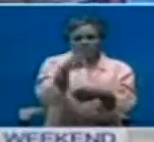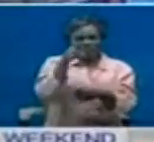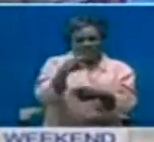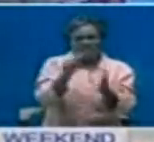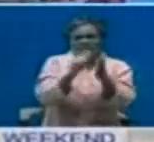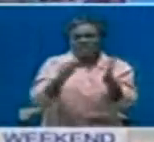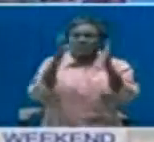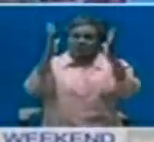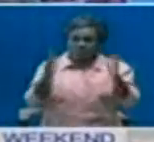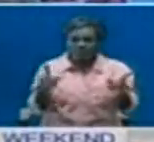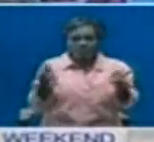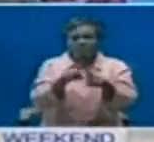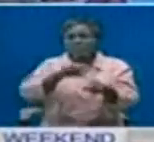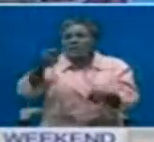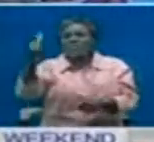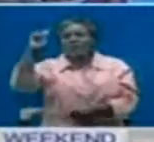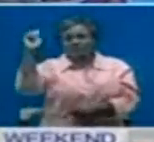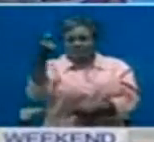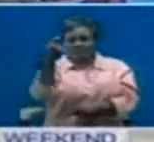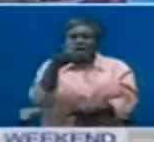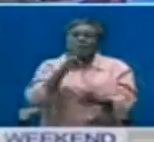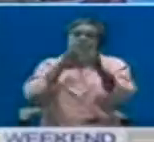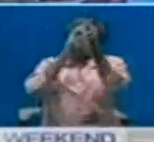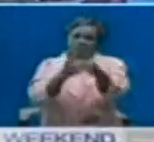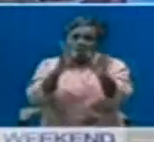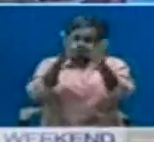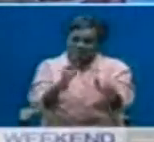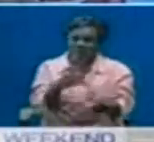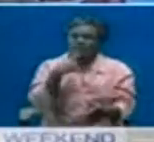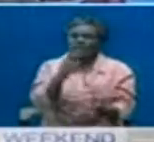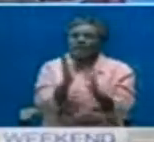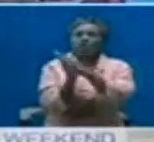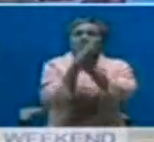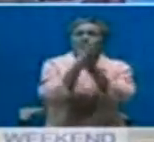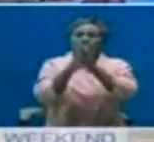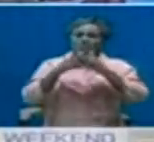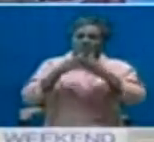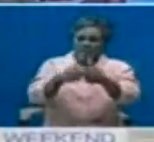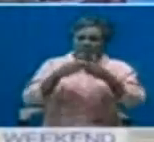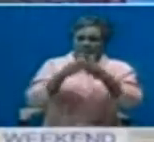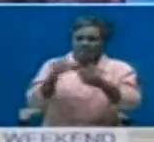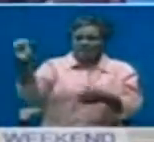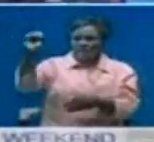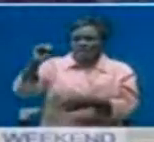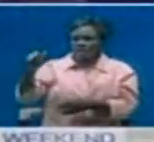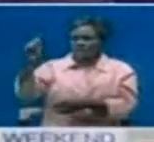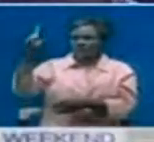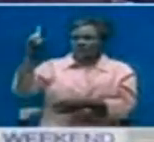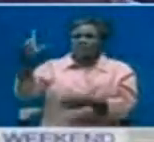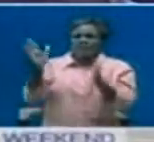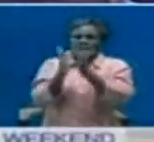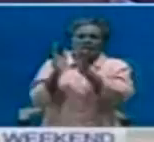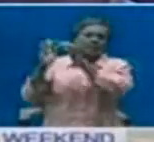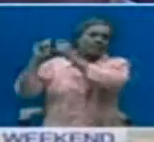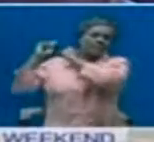enormous. On The Other Kenya tonight, Catherine Amwantho tells us of the story of sex, STDs and culture in our